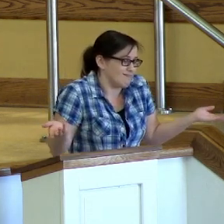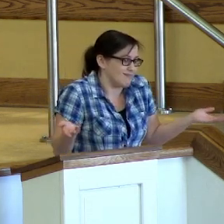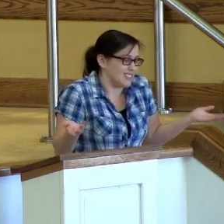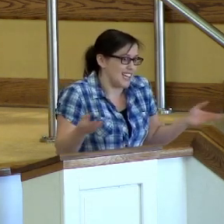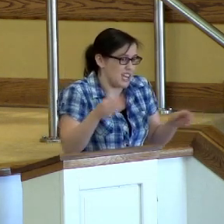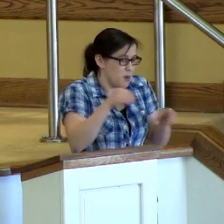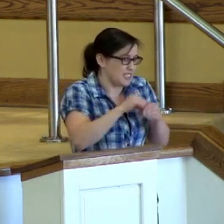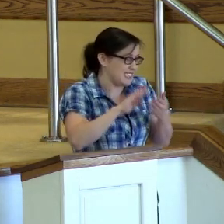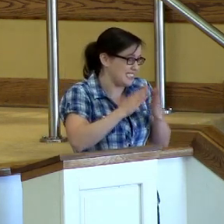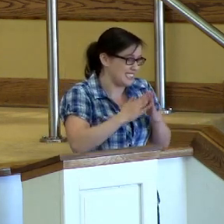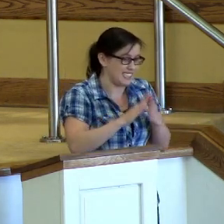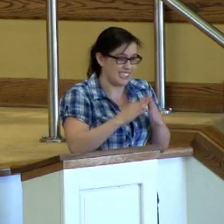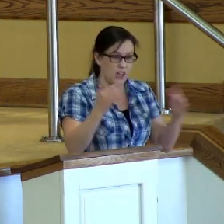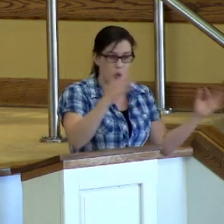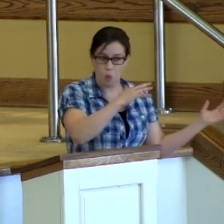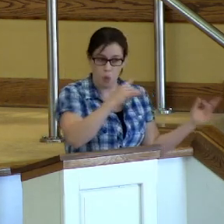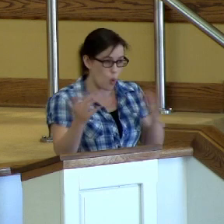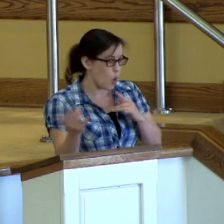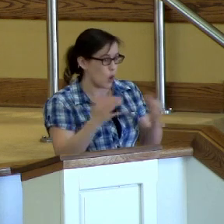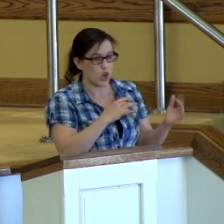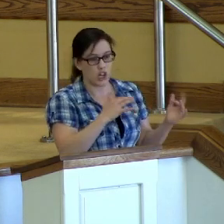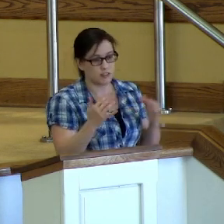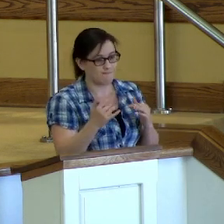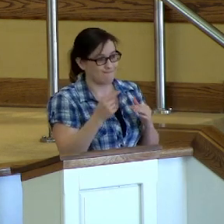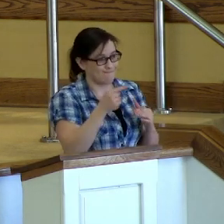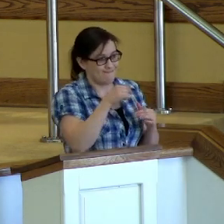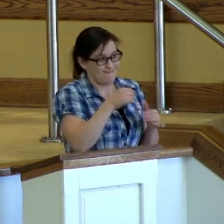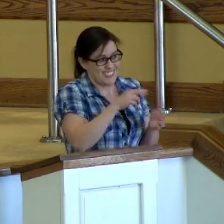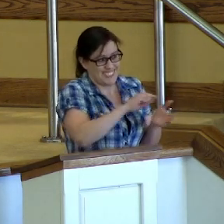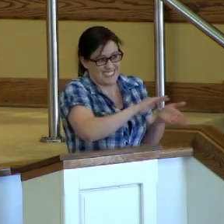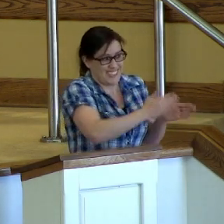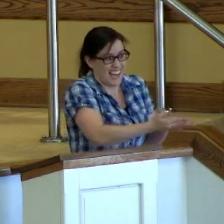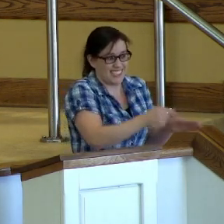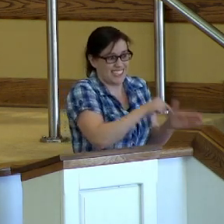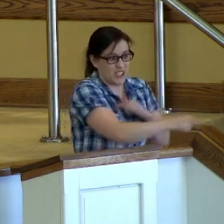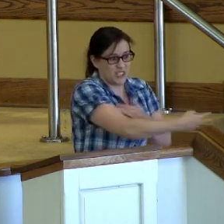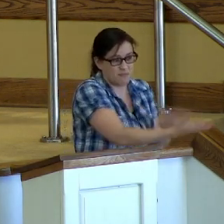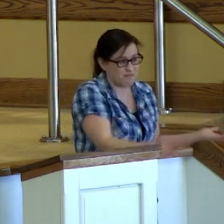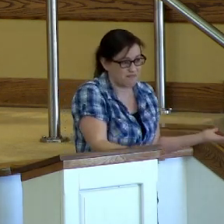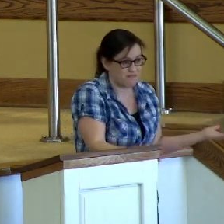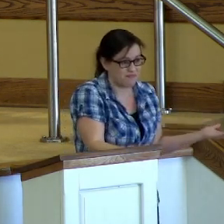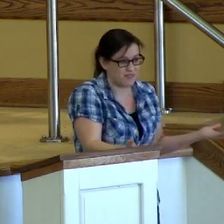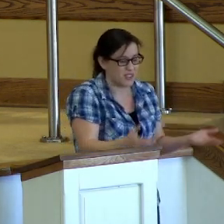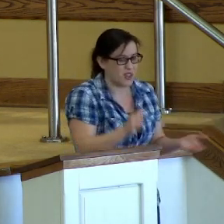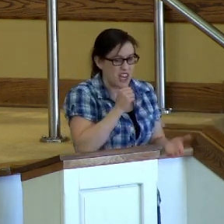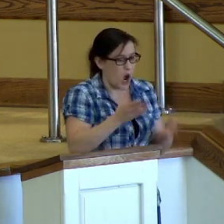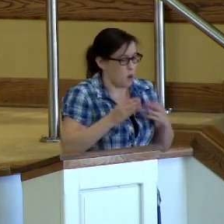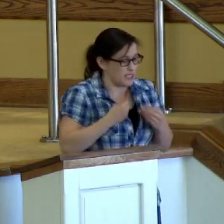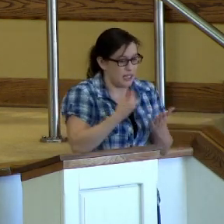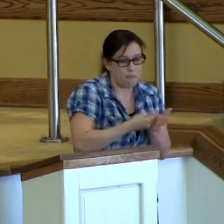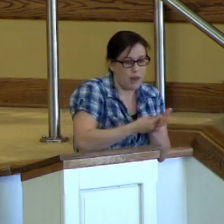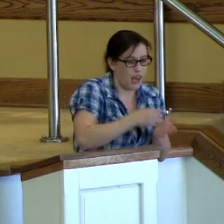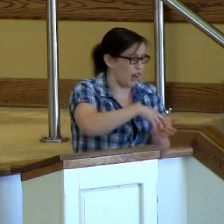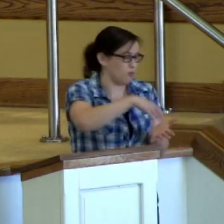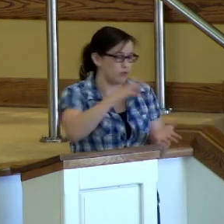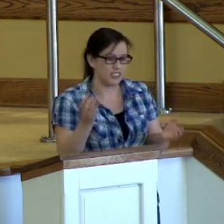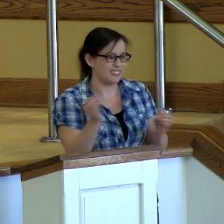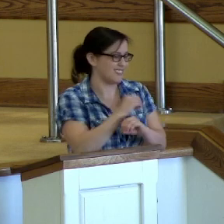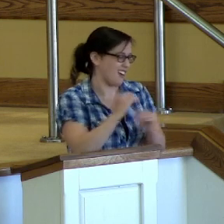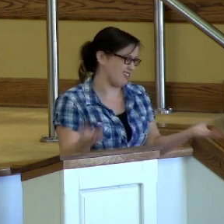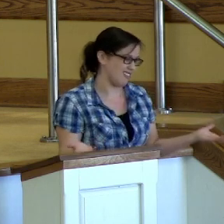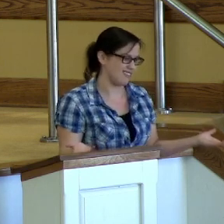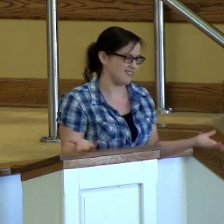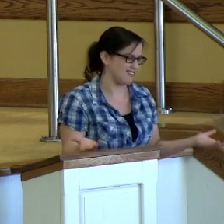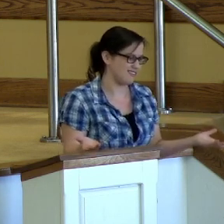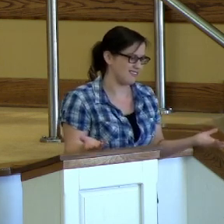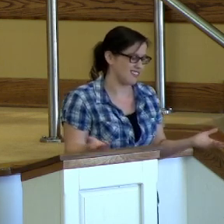but it didn't do him any good. So how many times was the angel in the way? Three times. And